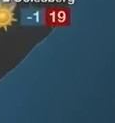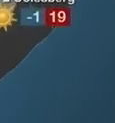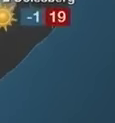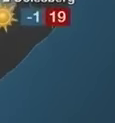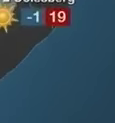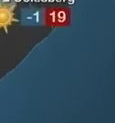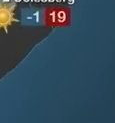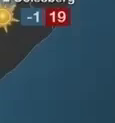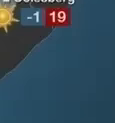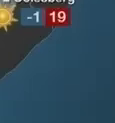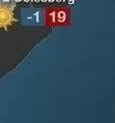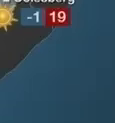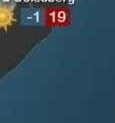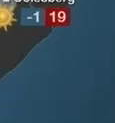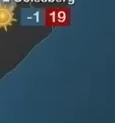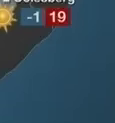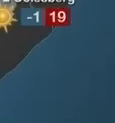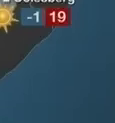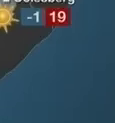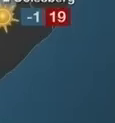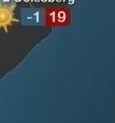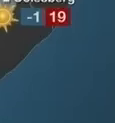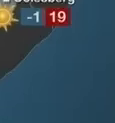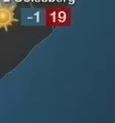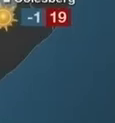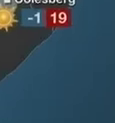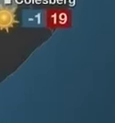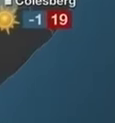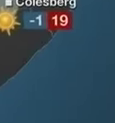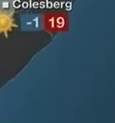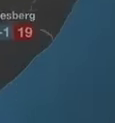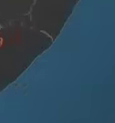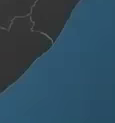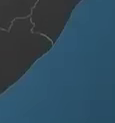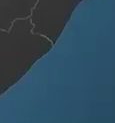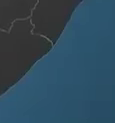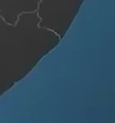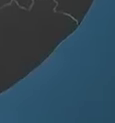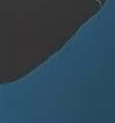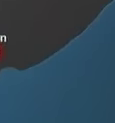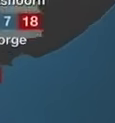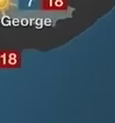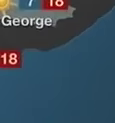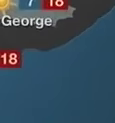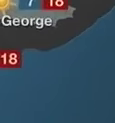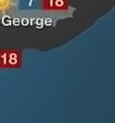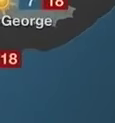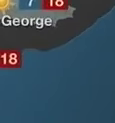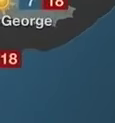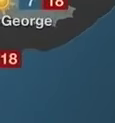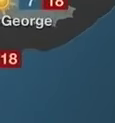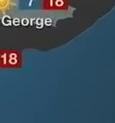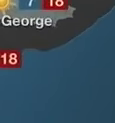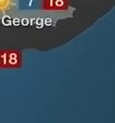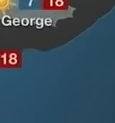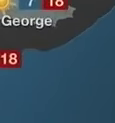warm for some parts, including Uppington and Kimberley, which will climb into the mid-20s. In the Western Cape, we see clearance taking place as the